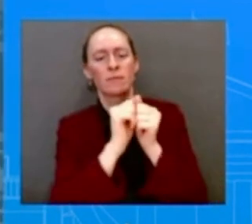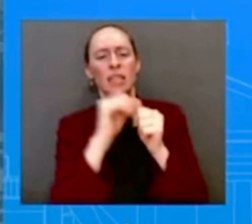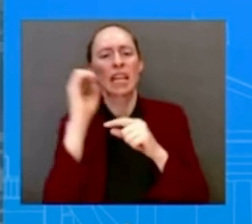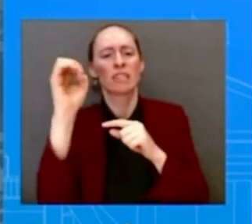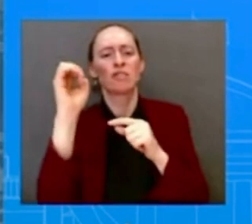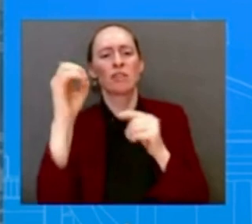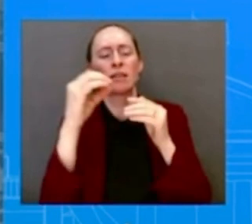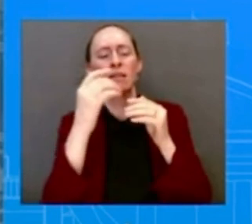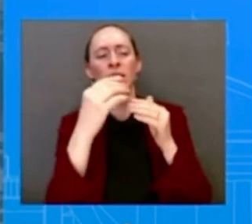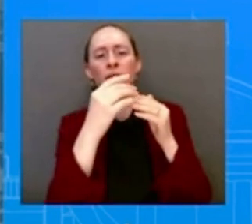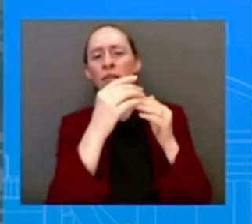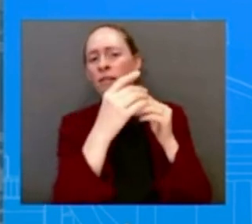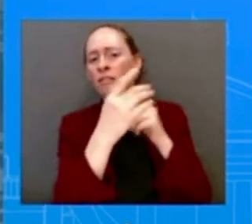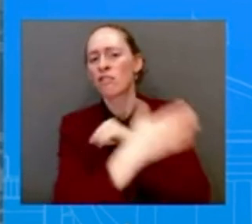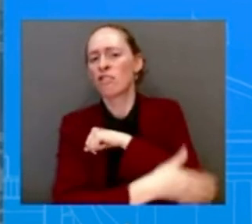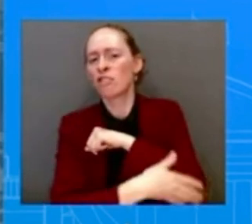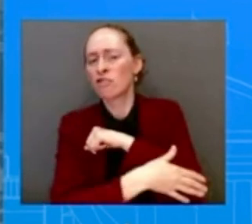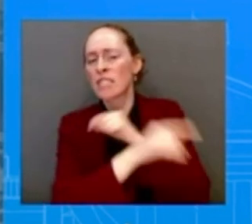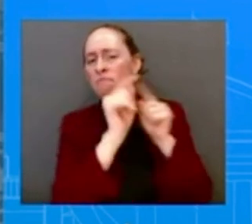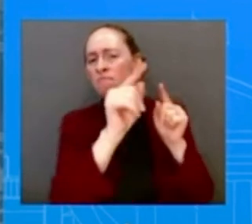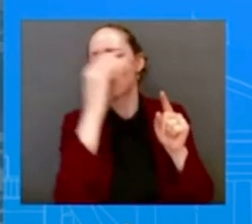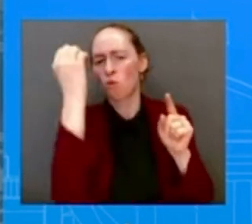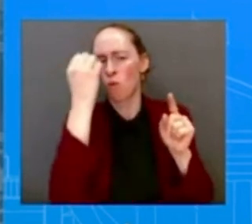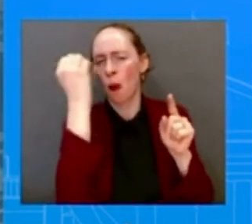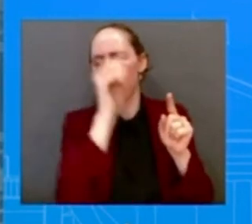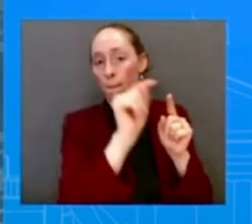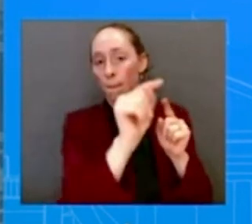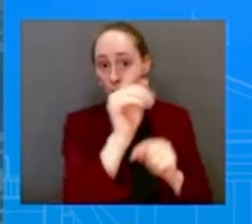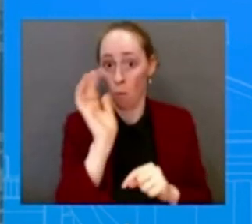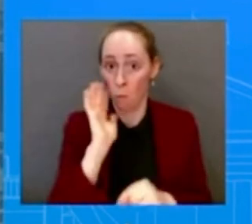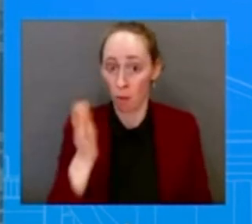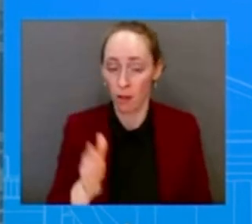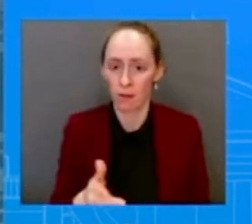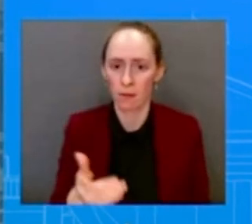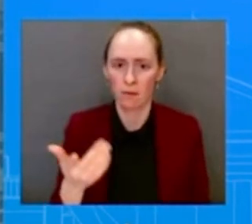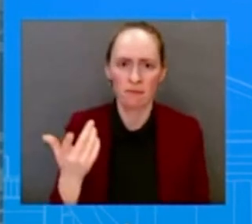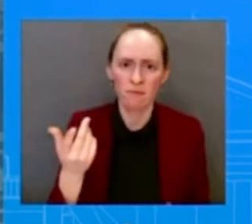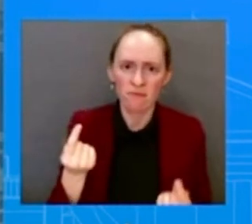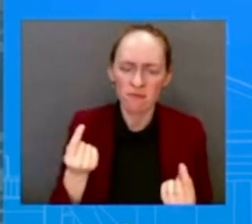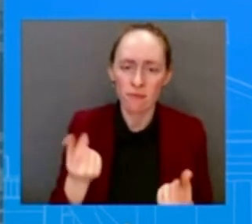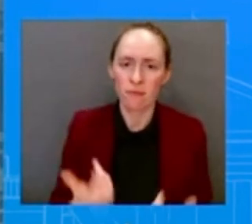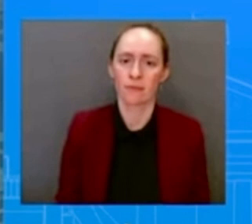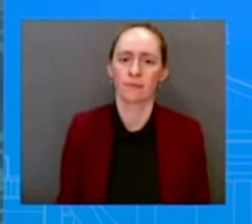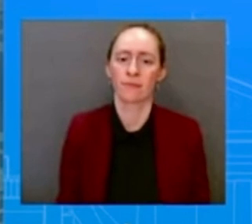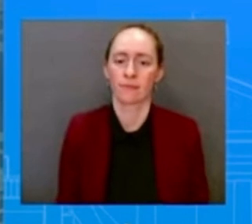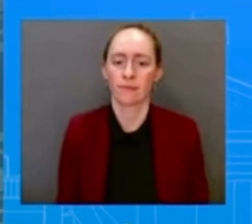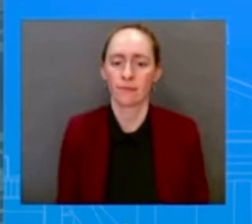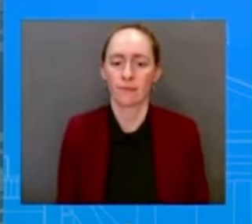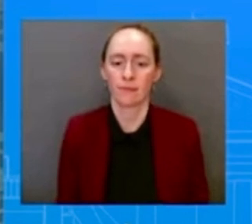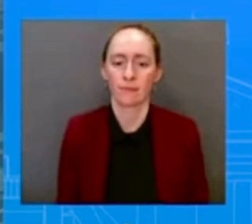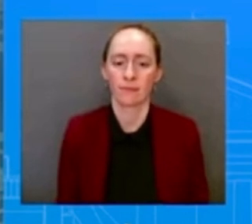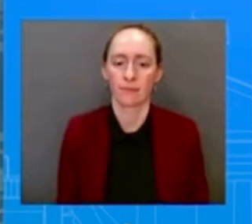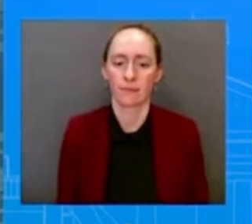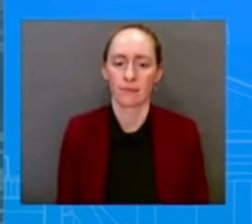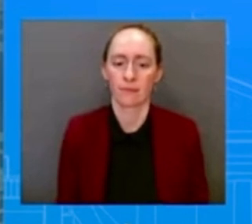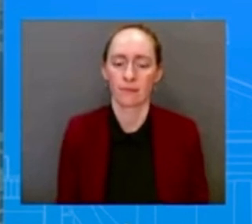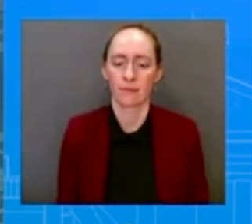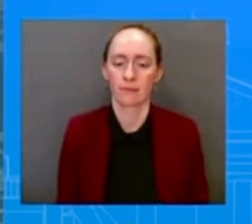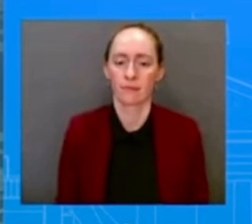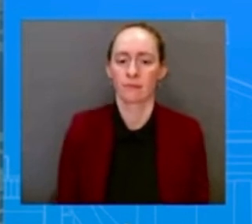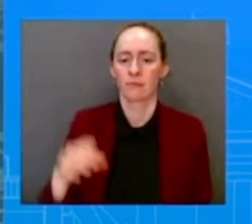the agenda together. The predominant reason to meet with them, the Bucharest 9, as you call it, is to really talk to those nations who are literally